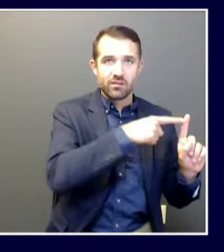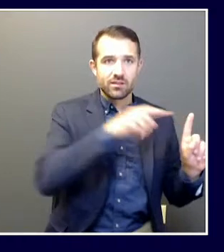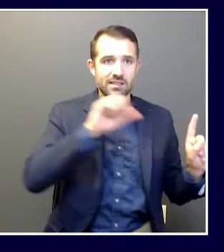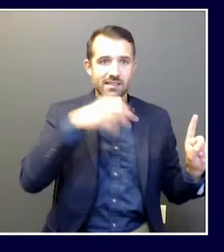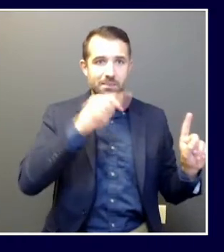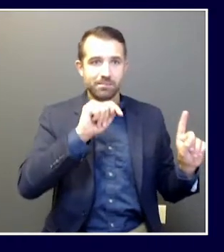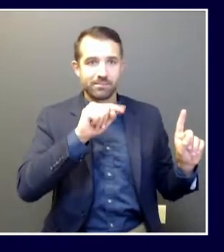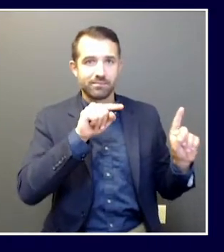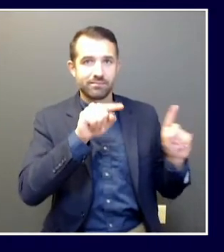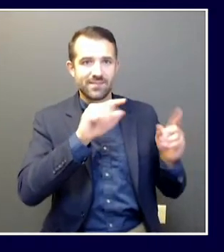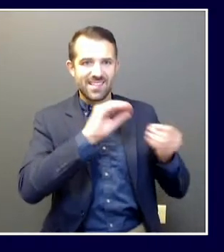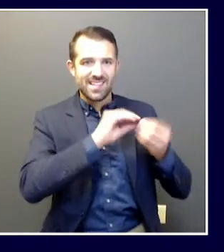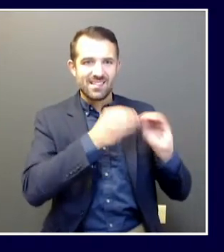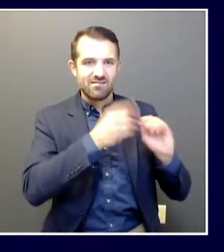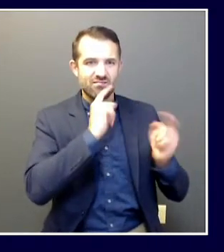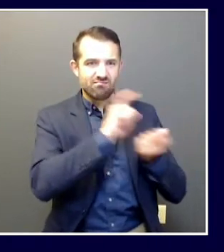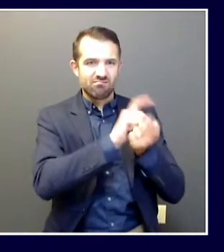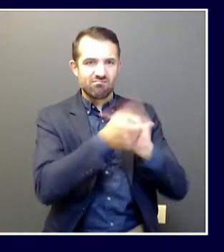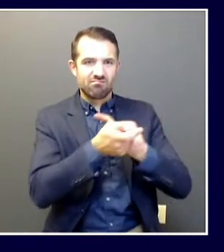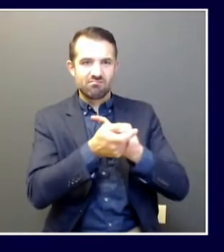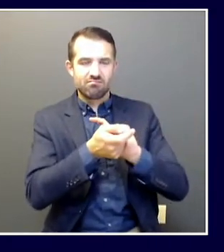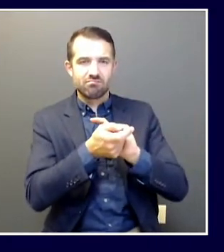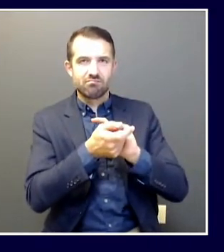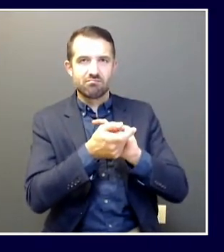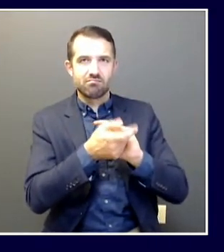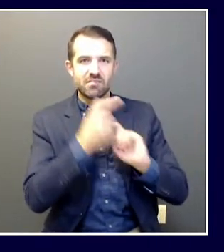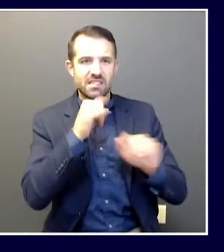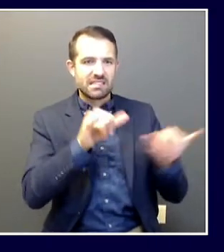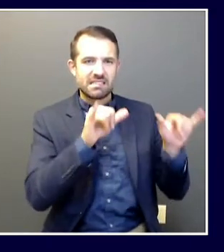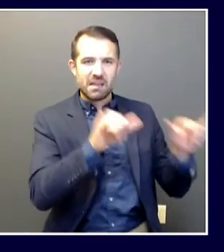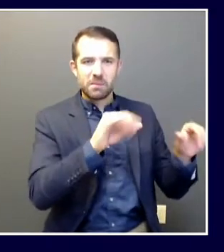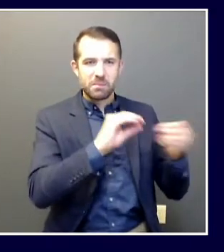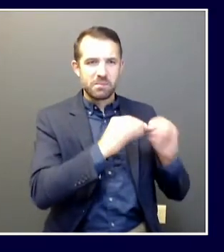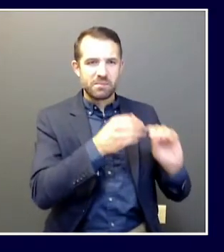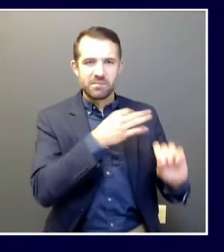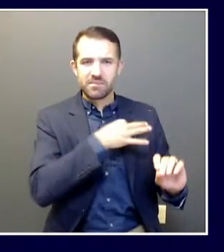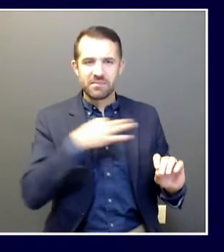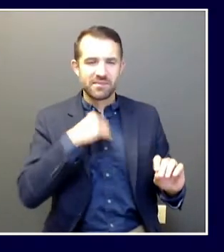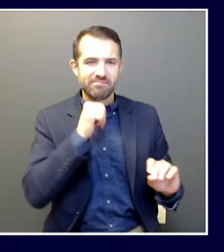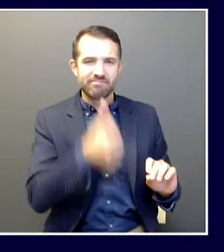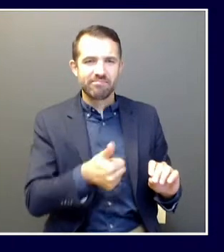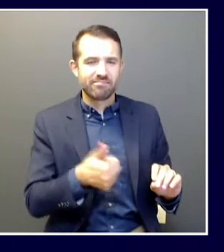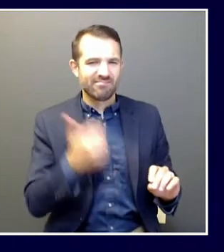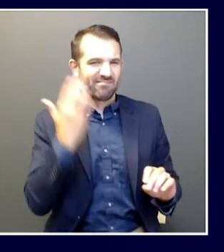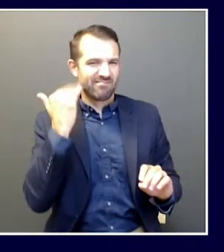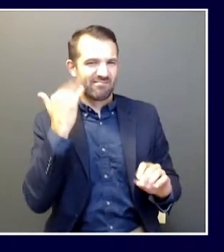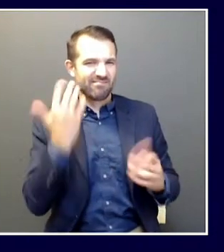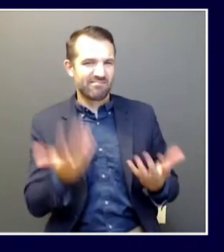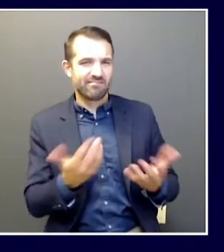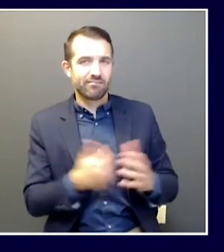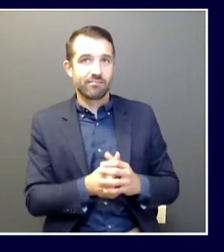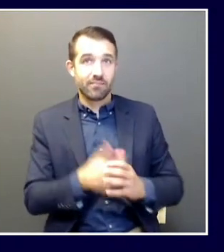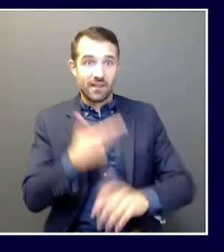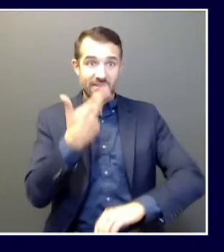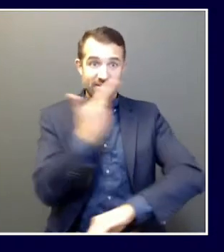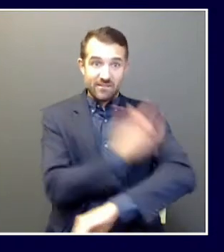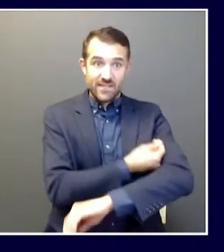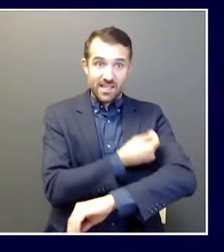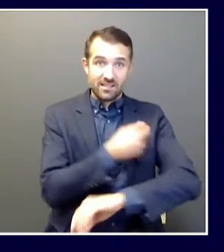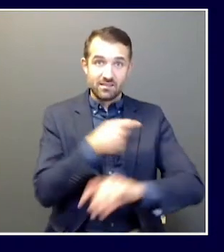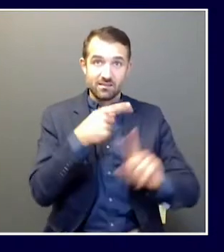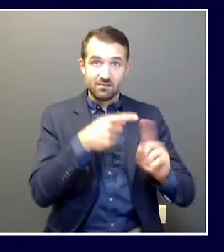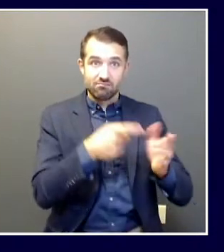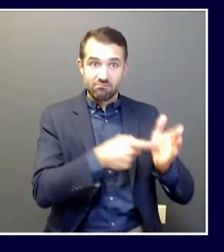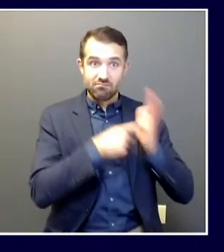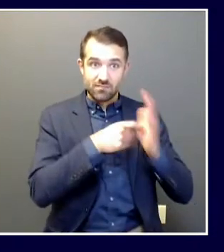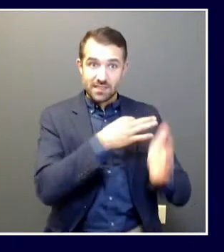clarification on like what this data shows and whether we think that may have had any influence on the vaccination rates we're seeing today. Sure. So I'll just do